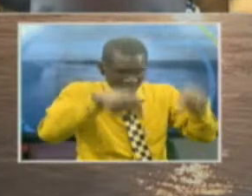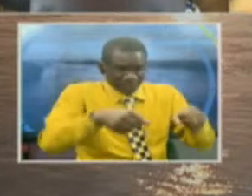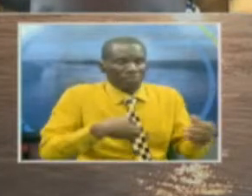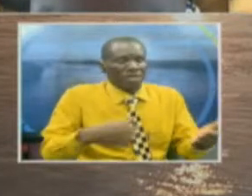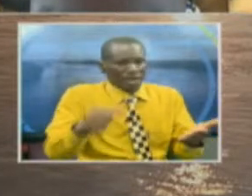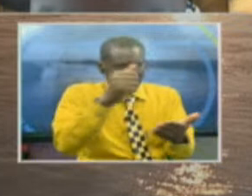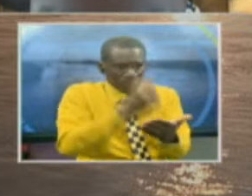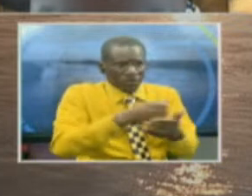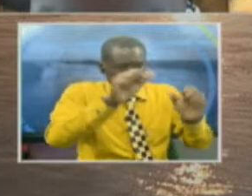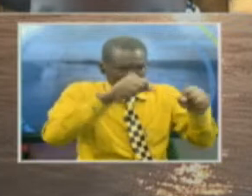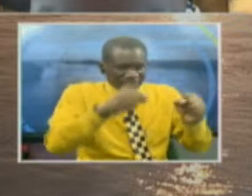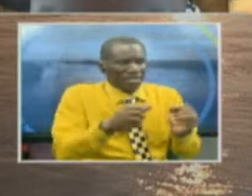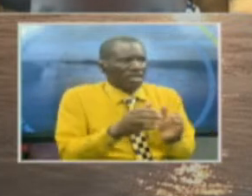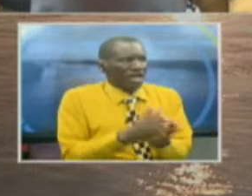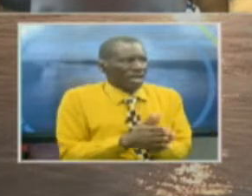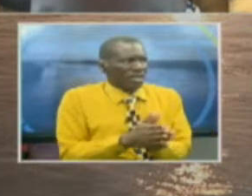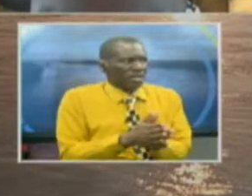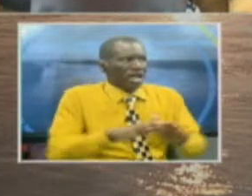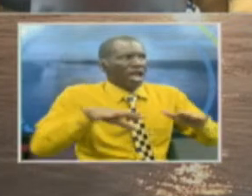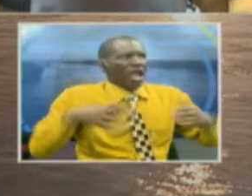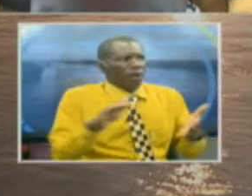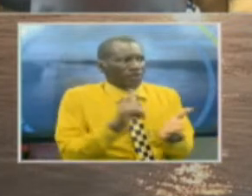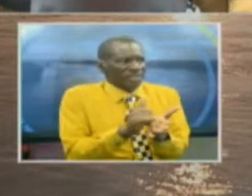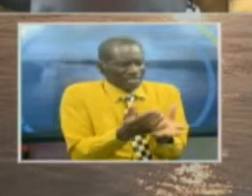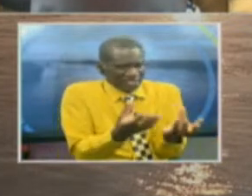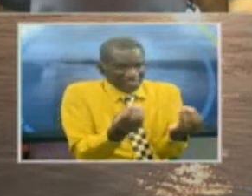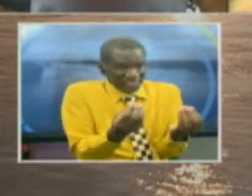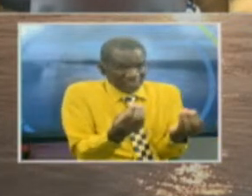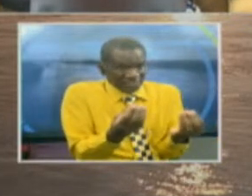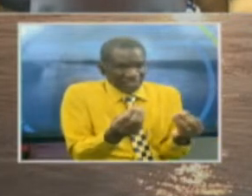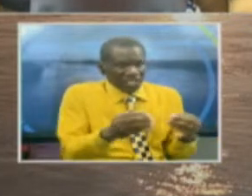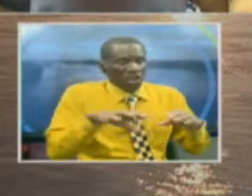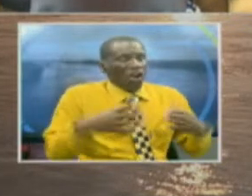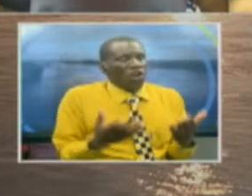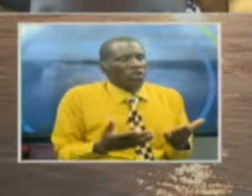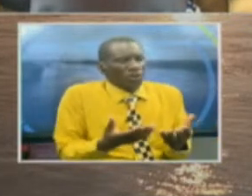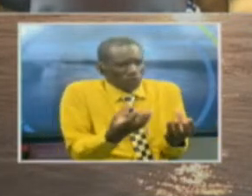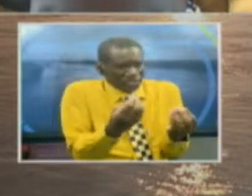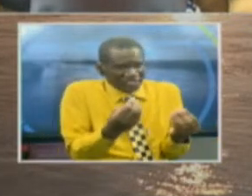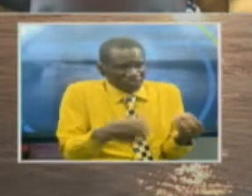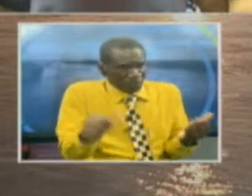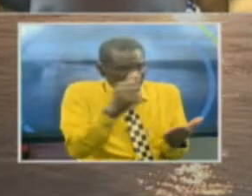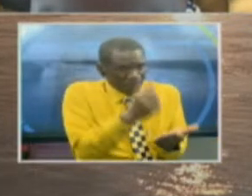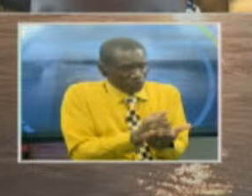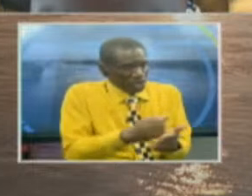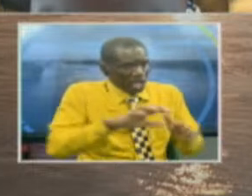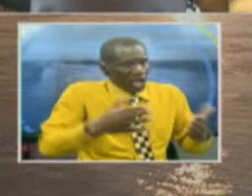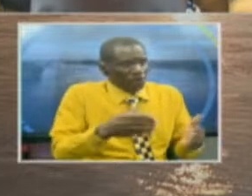Yes, yes. And has that been an easy process or an easy journey for you?